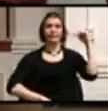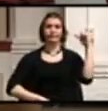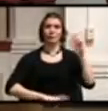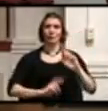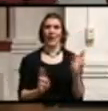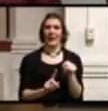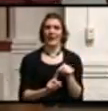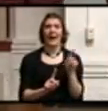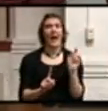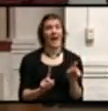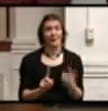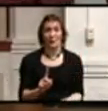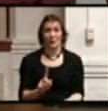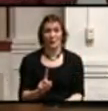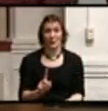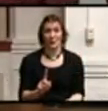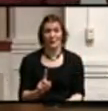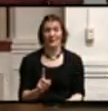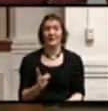plainly. So